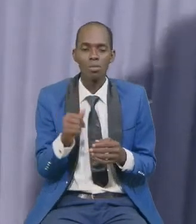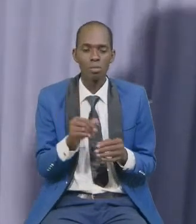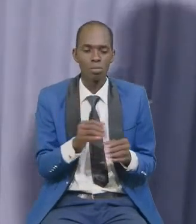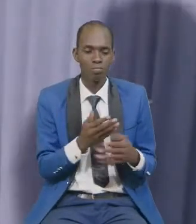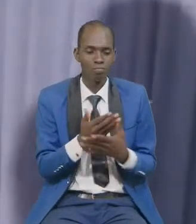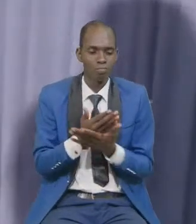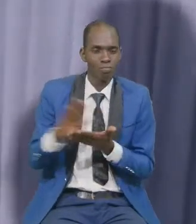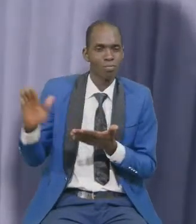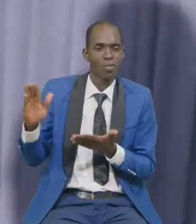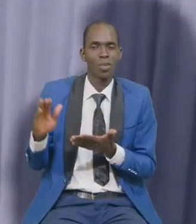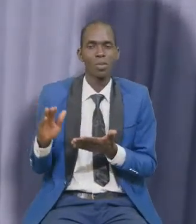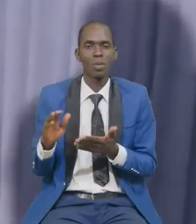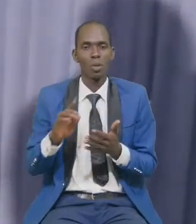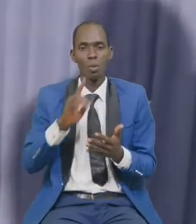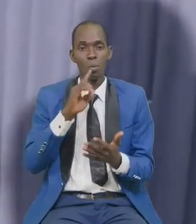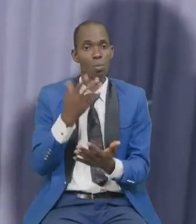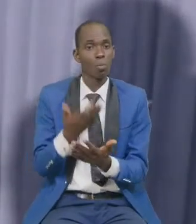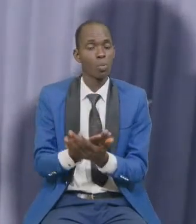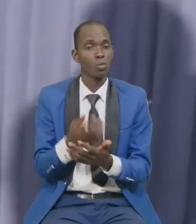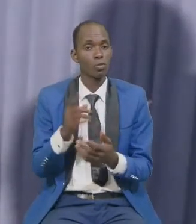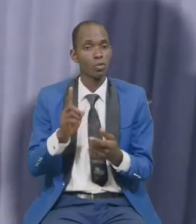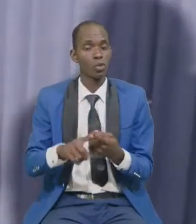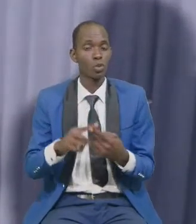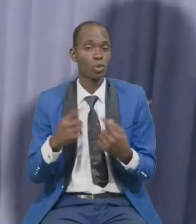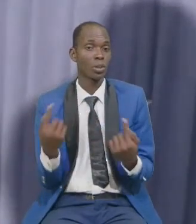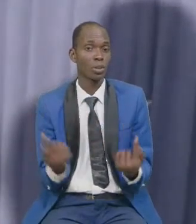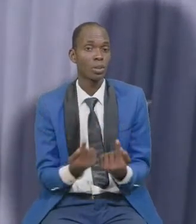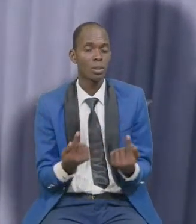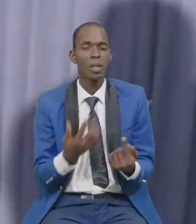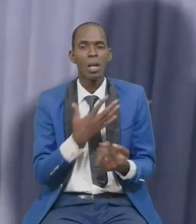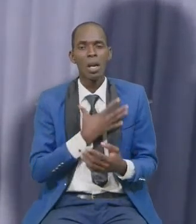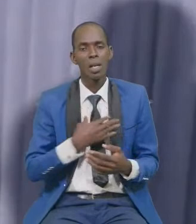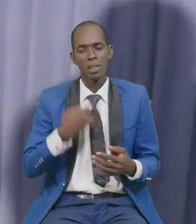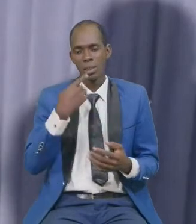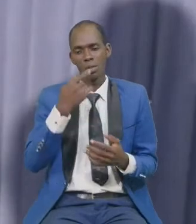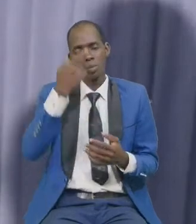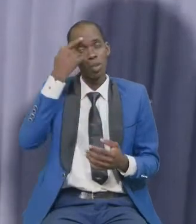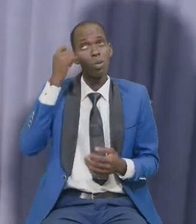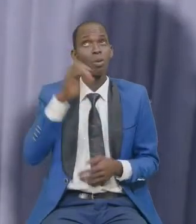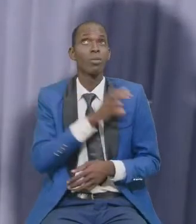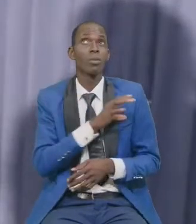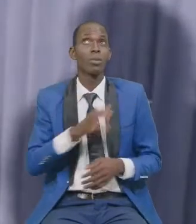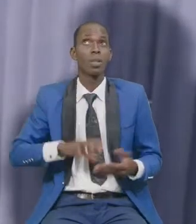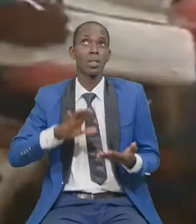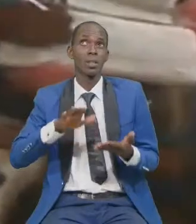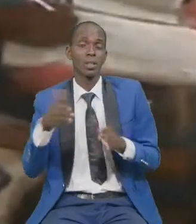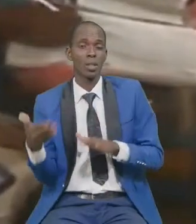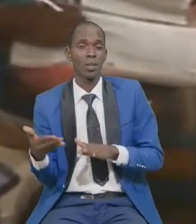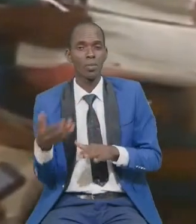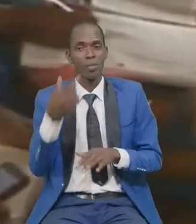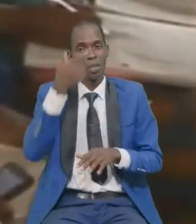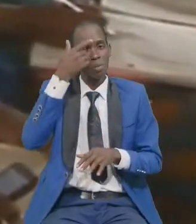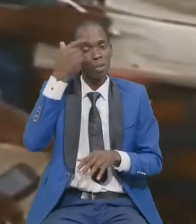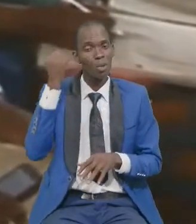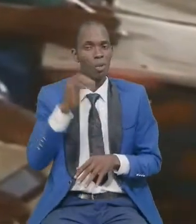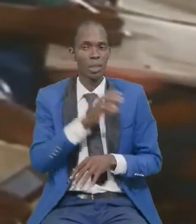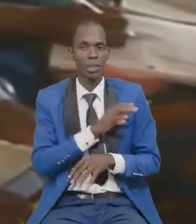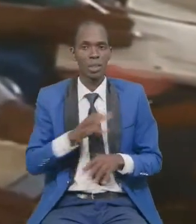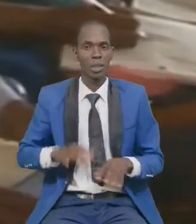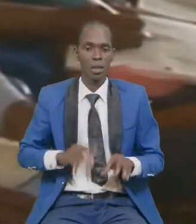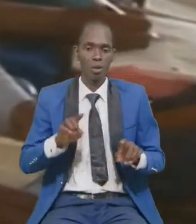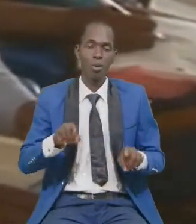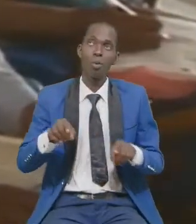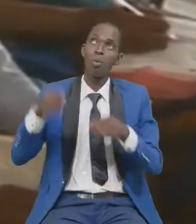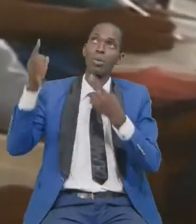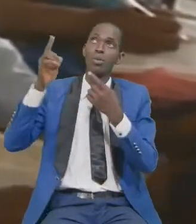pull to sinning. And he says, because Christ died. He says, because Christ went to the cross